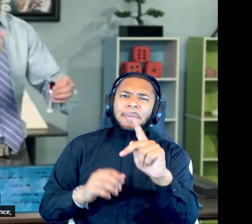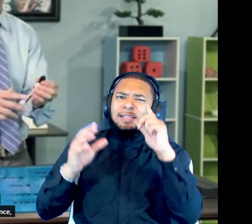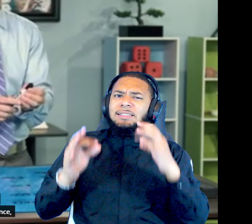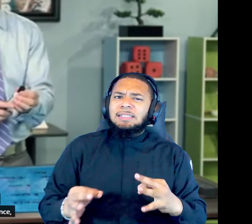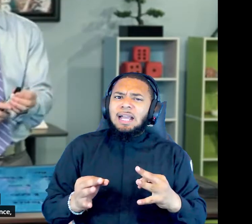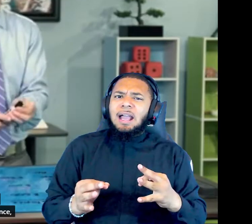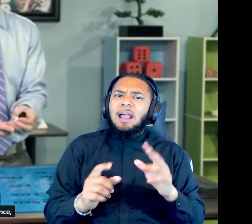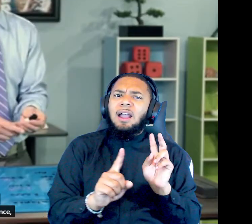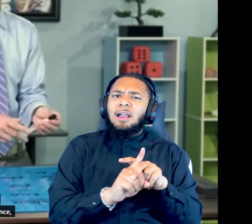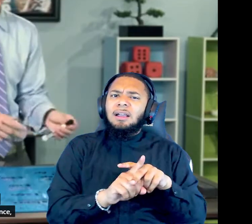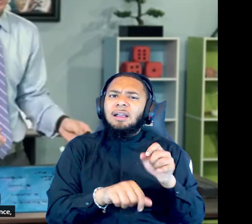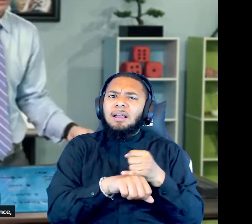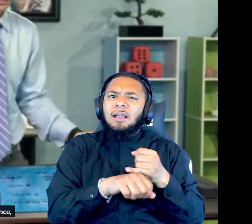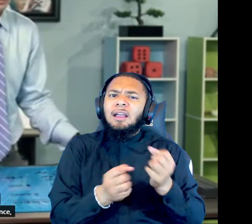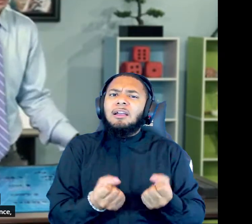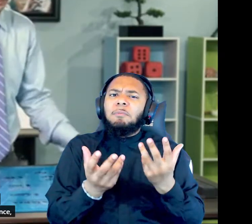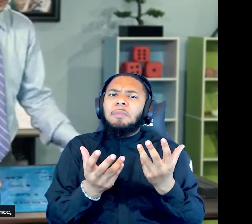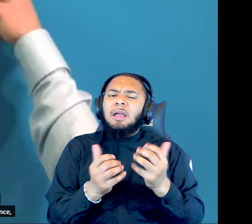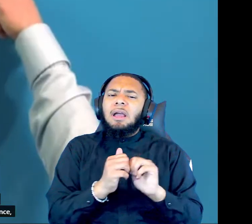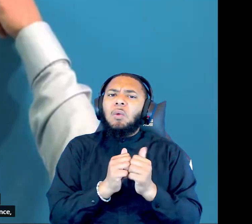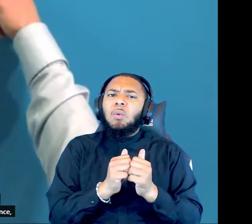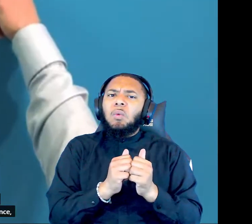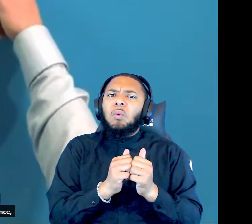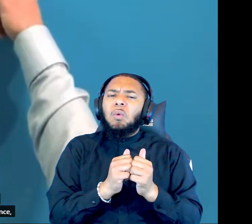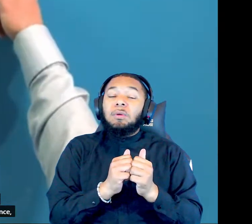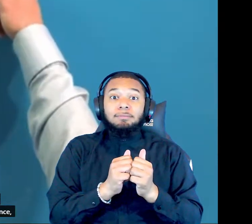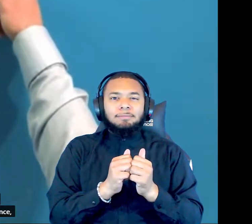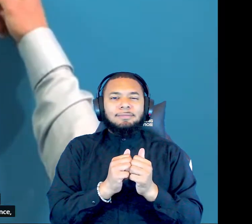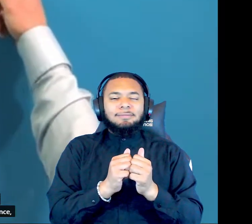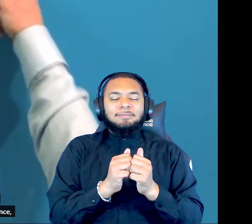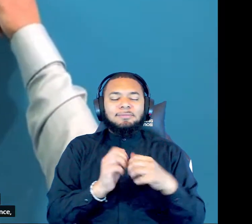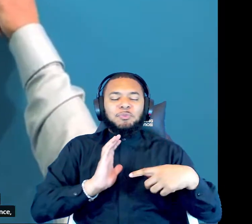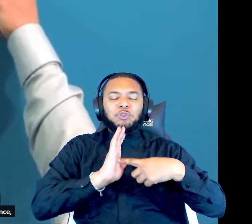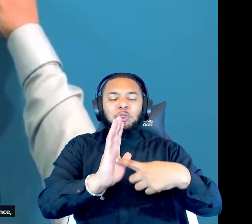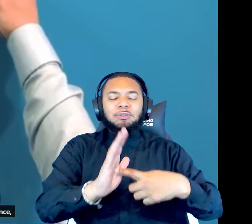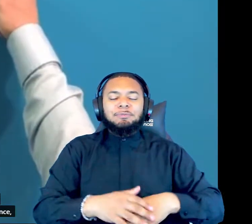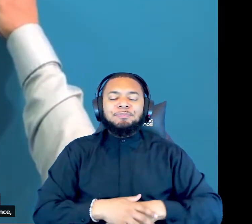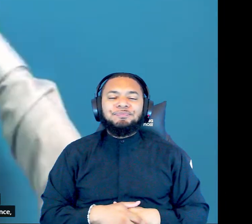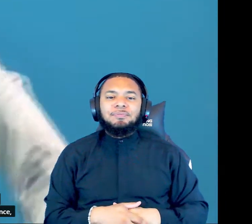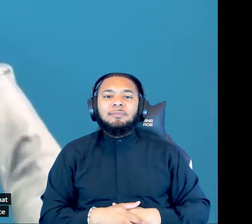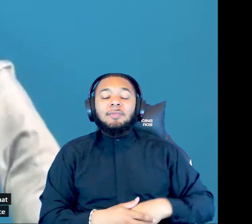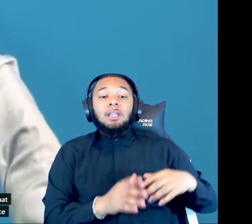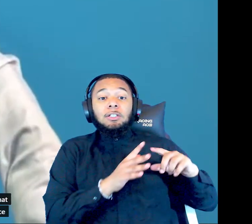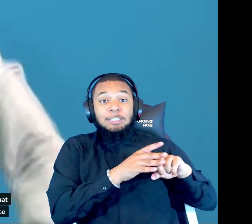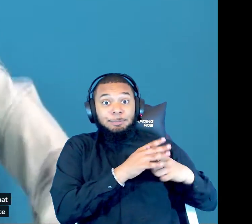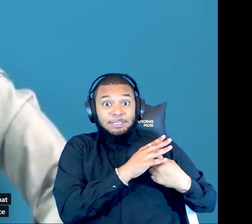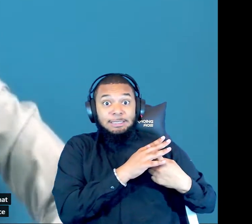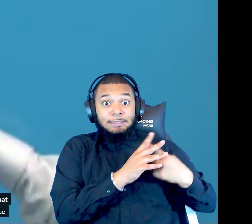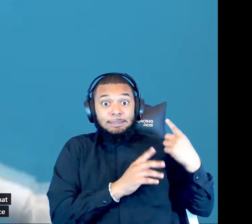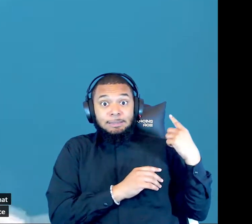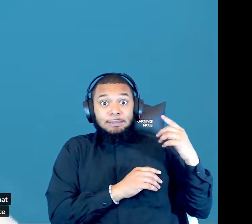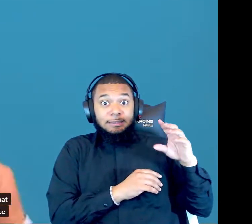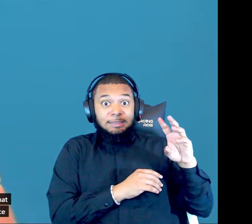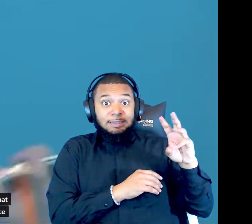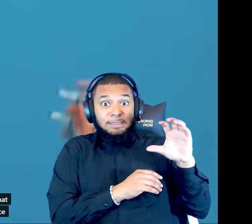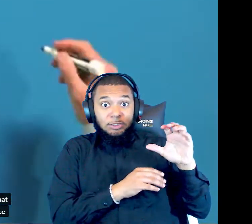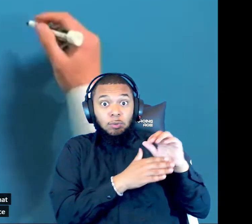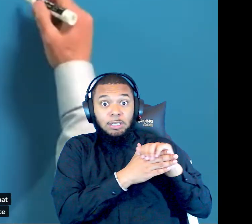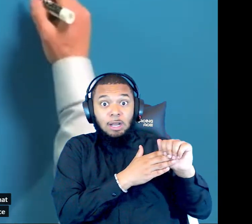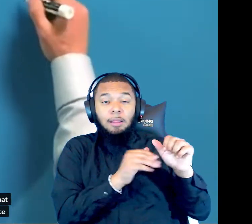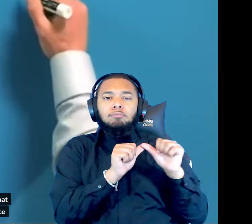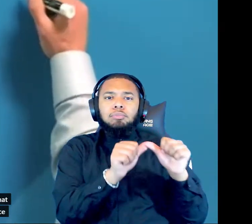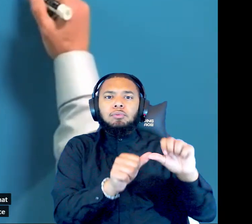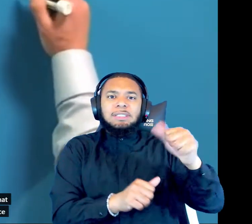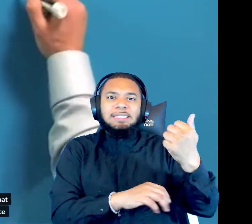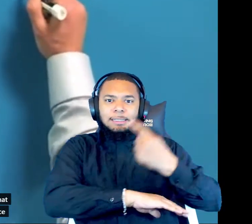Da-da-da! Let's find out. So for $600 of outstanding balance, we maintain that for 10 days. So